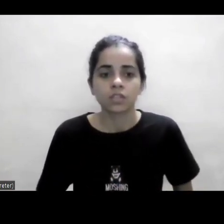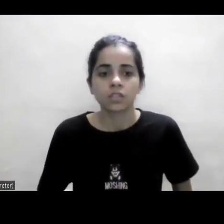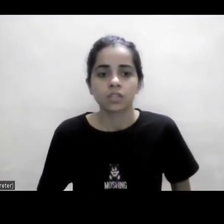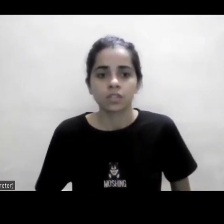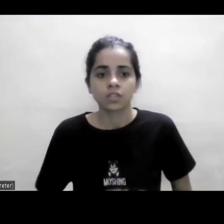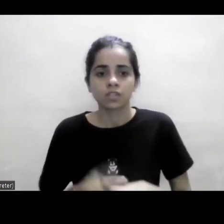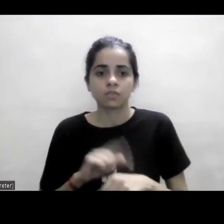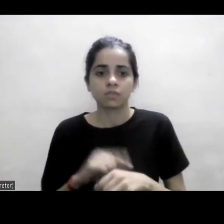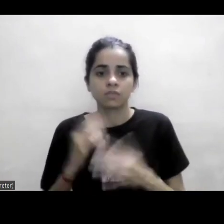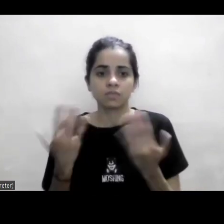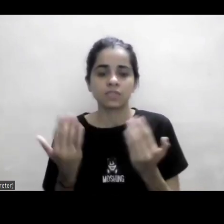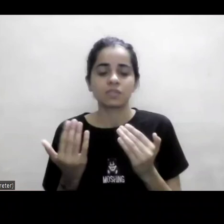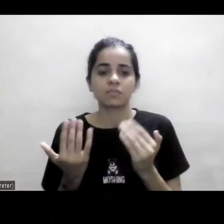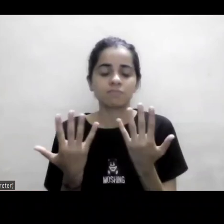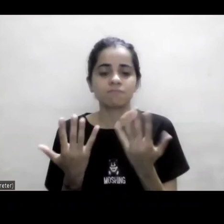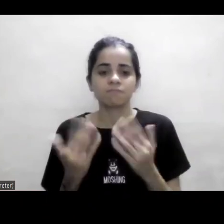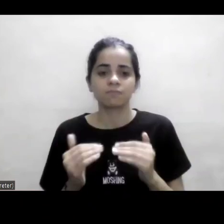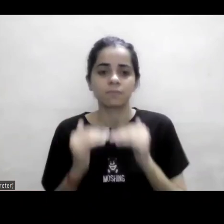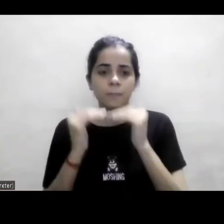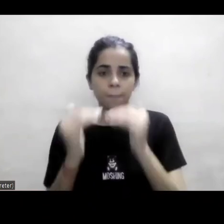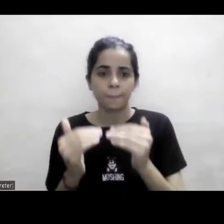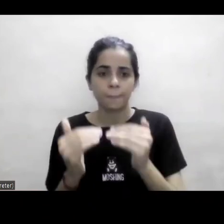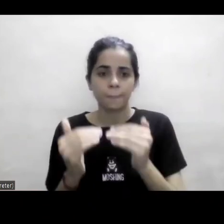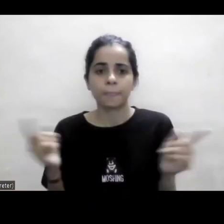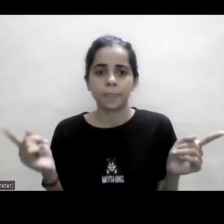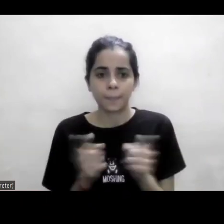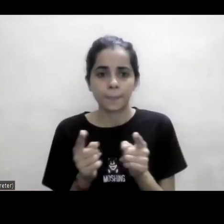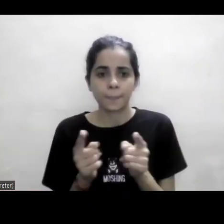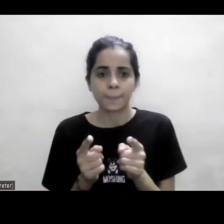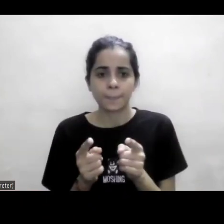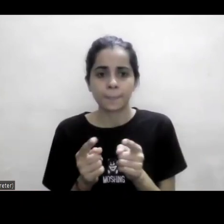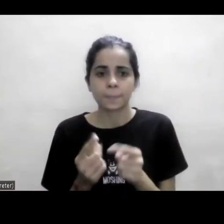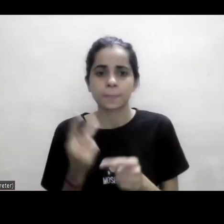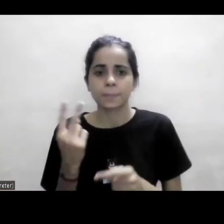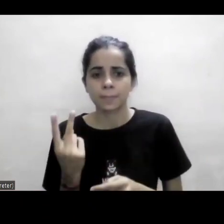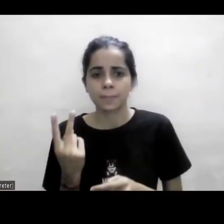10 minutes past 8. So I will very quickly take maybe